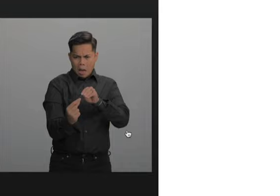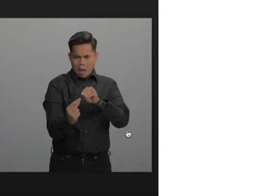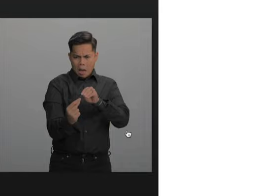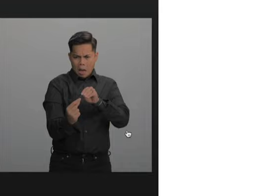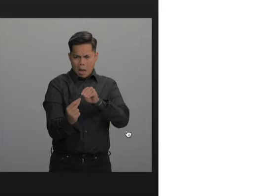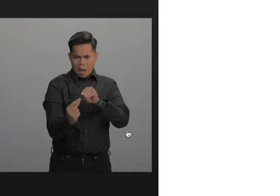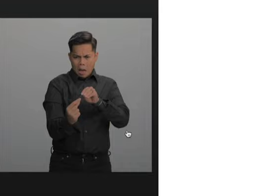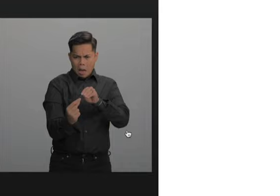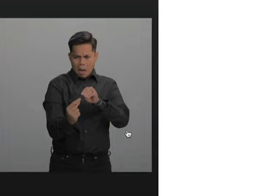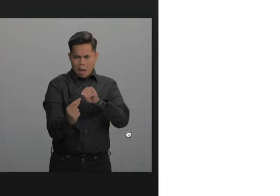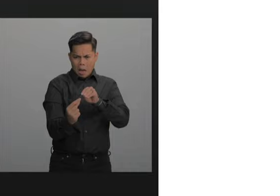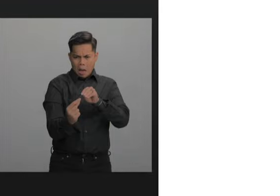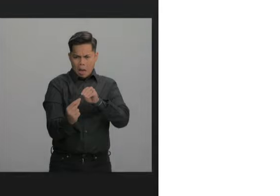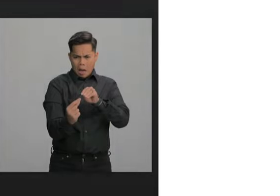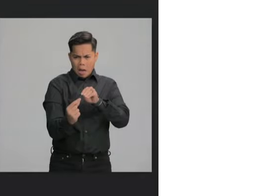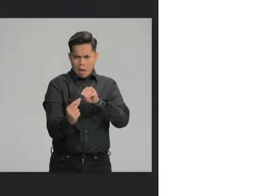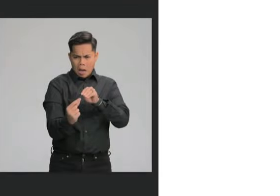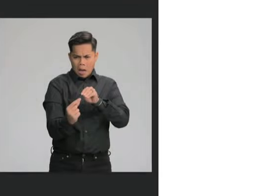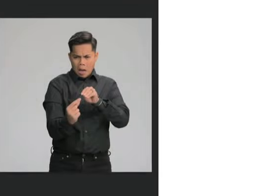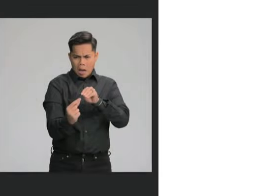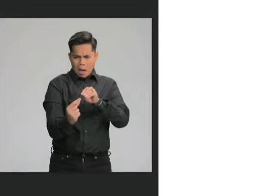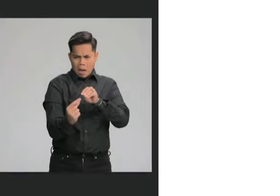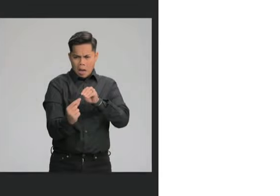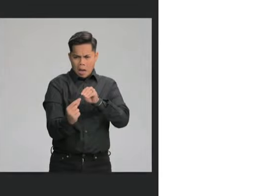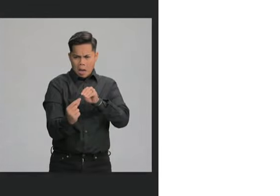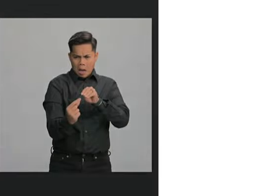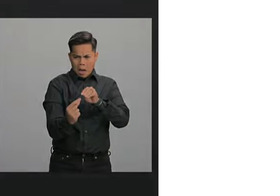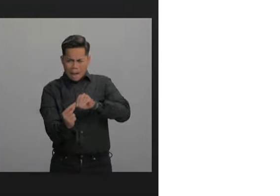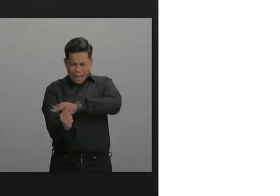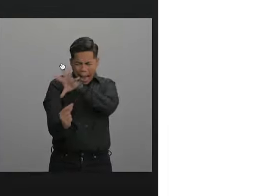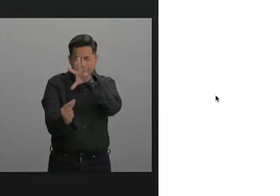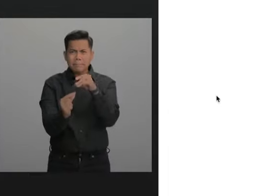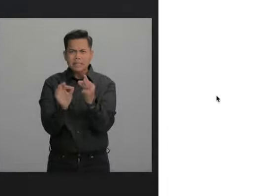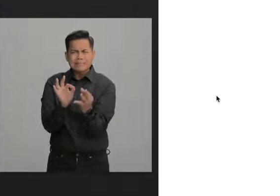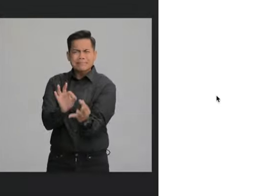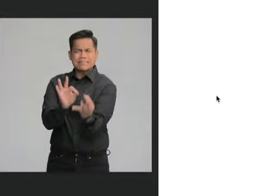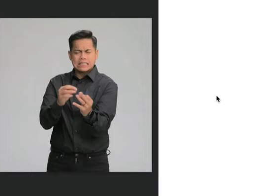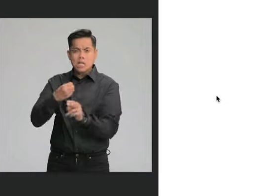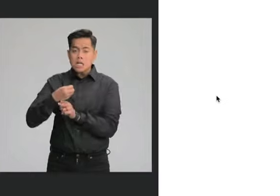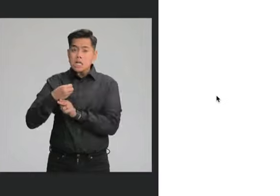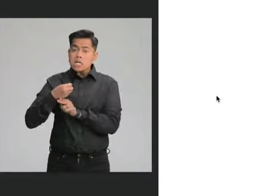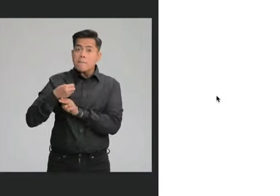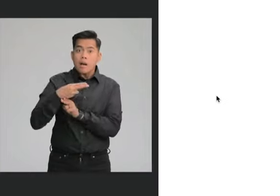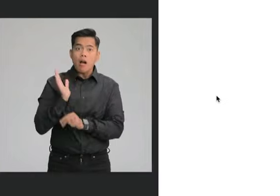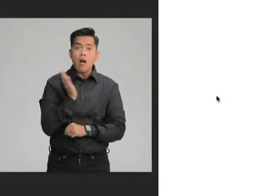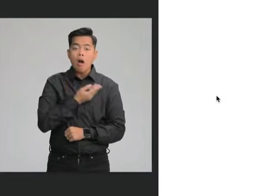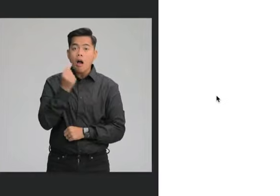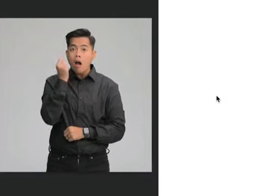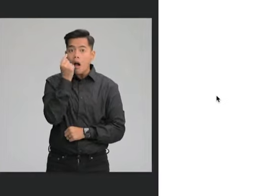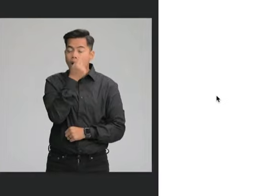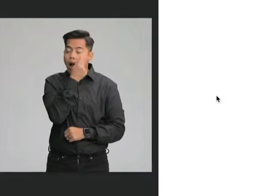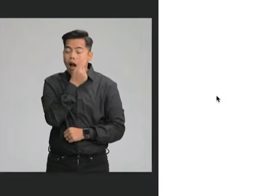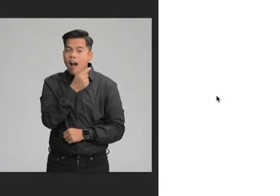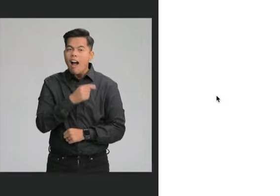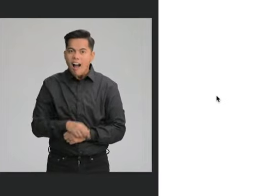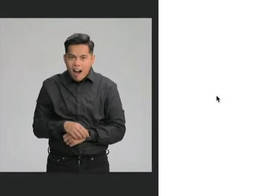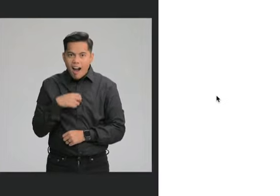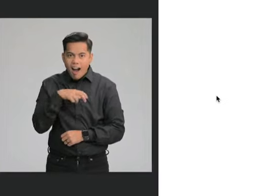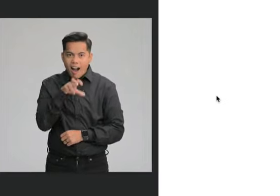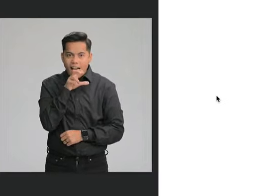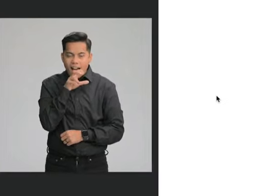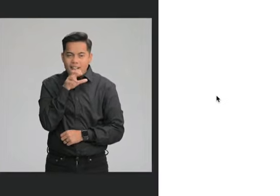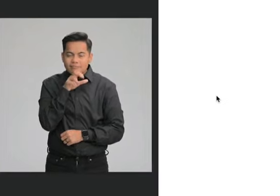zero interest in bug photography, but as far as bugs go, that's a cool photo. In a split second, to reveal more than was visible